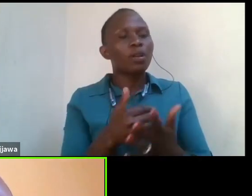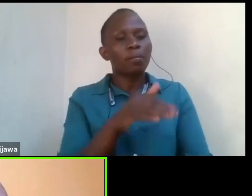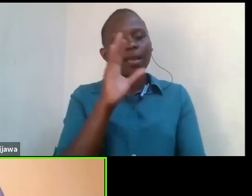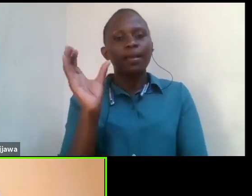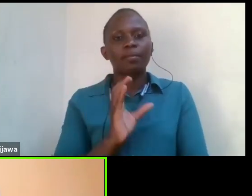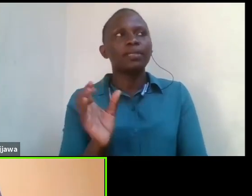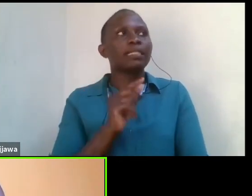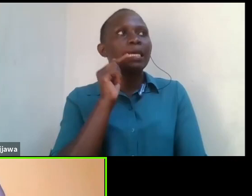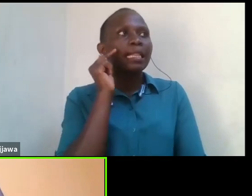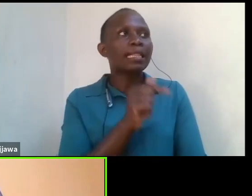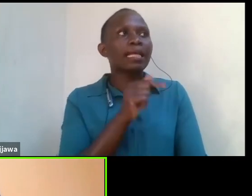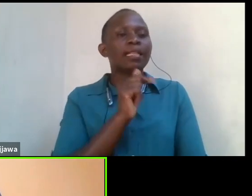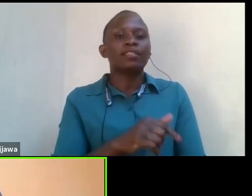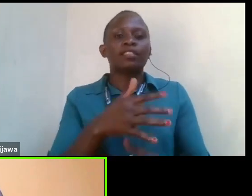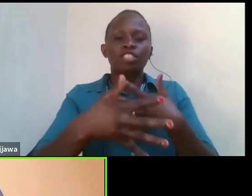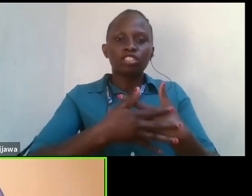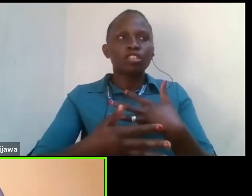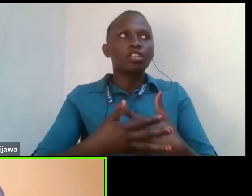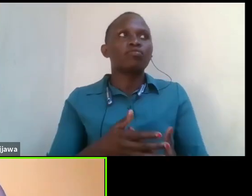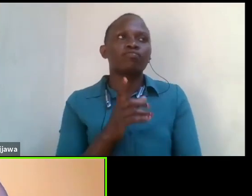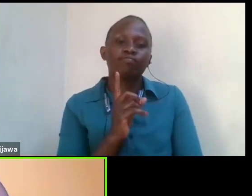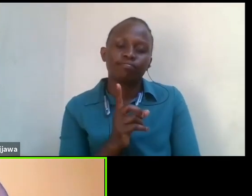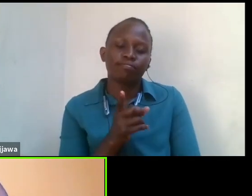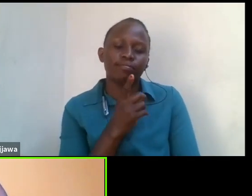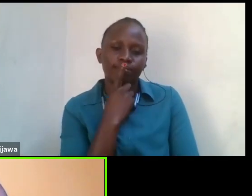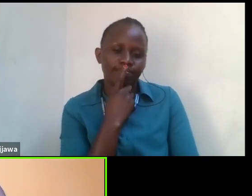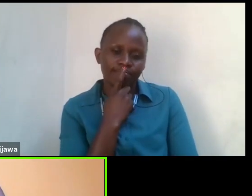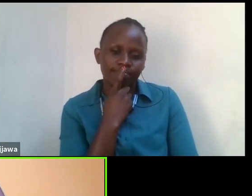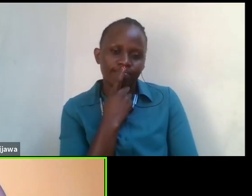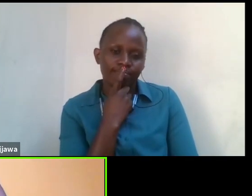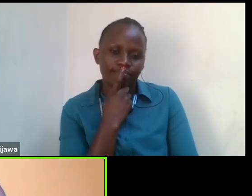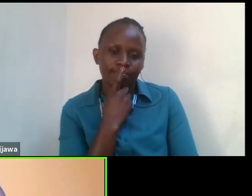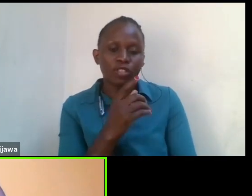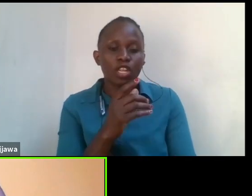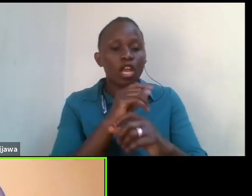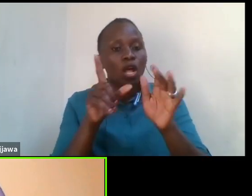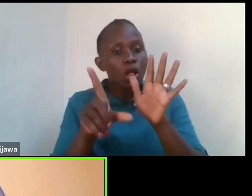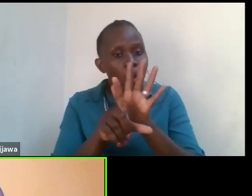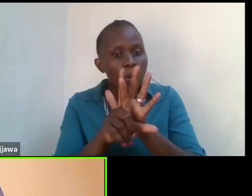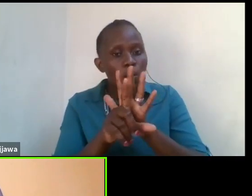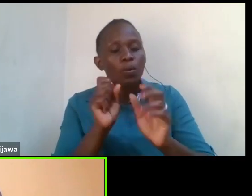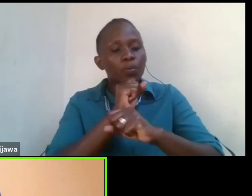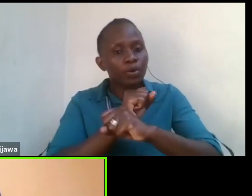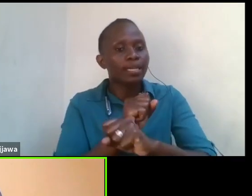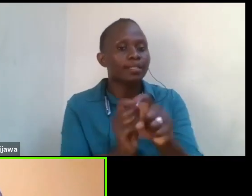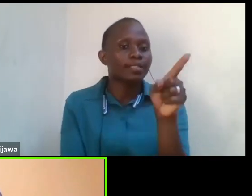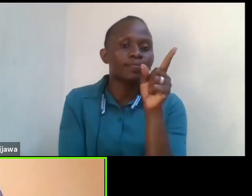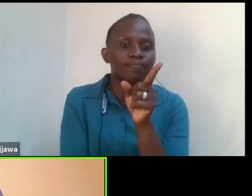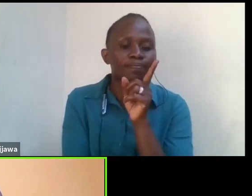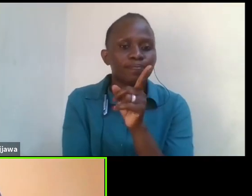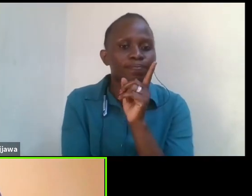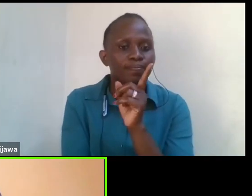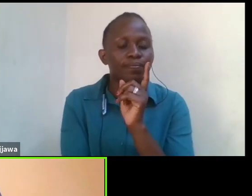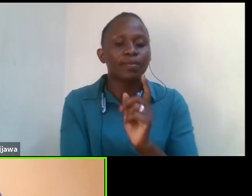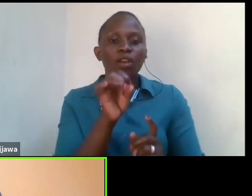industrial espionage. Now the law will protect that. Or if I